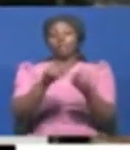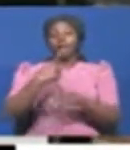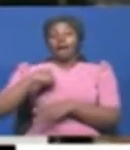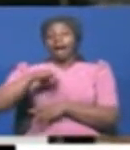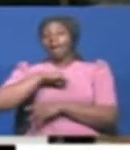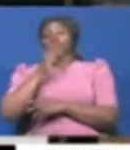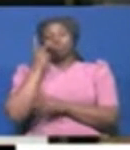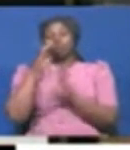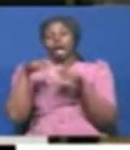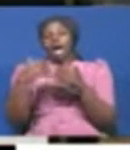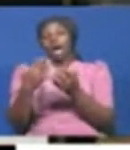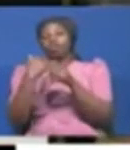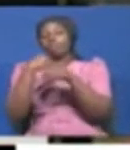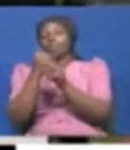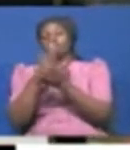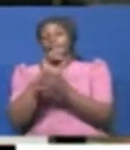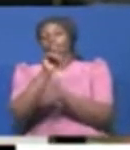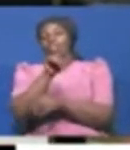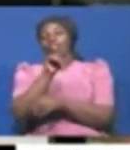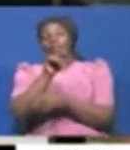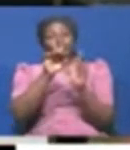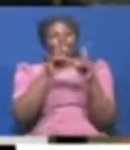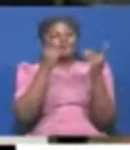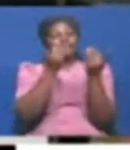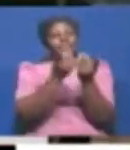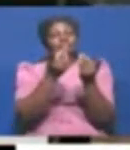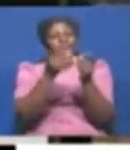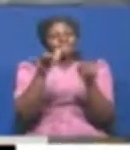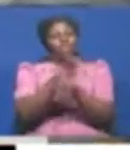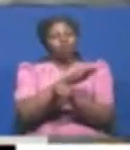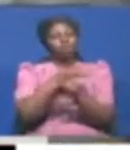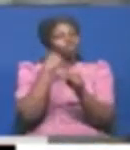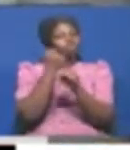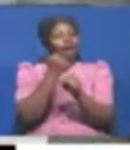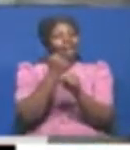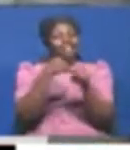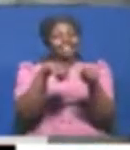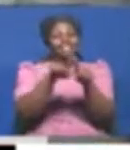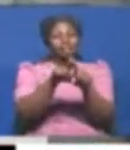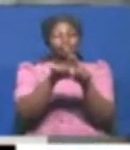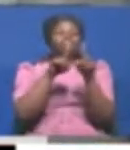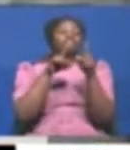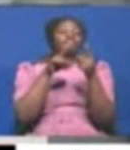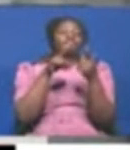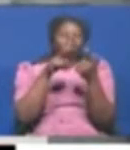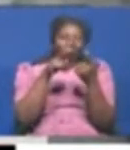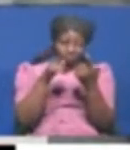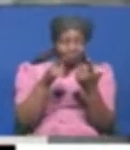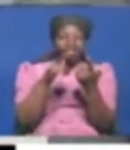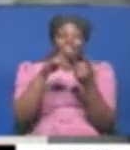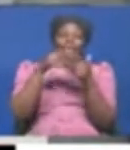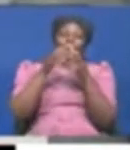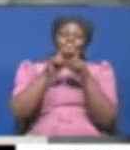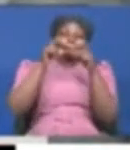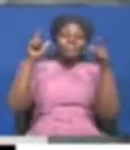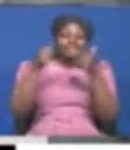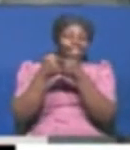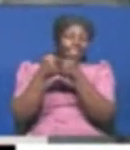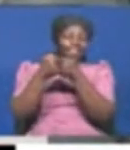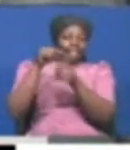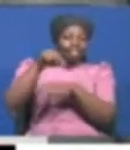how to make sure that those particular departments are fully operational. But in a nutshell, the biggest challenge in this hospital